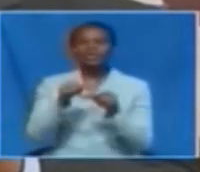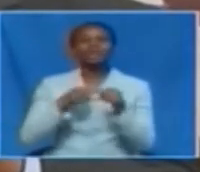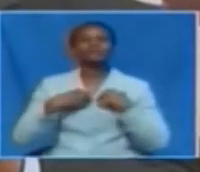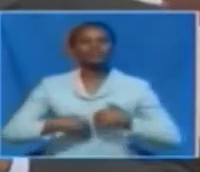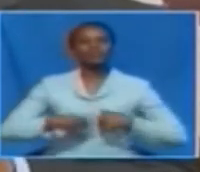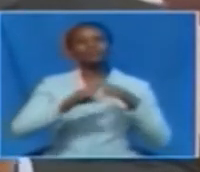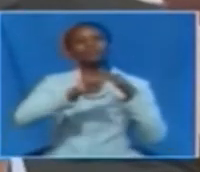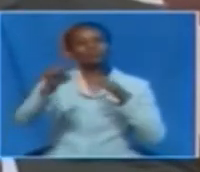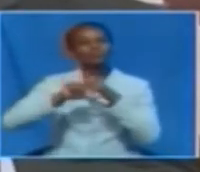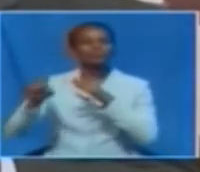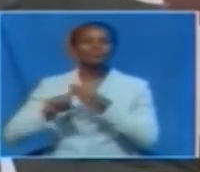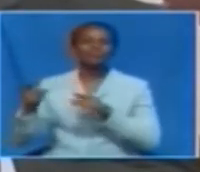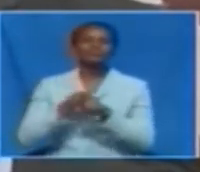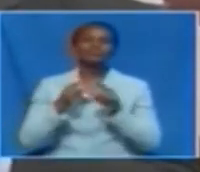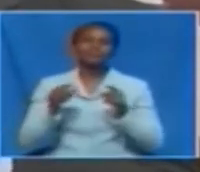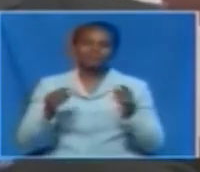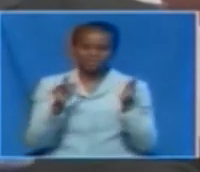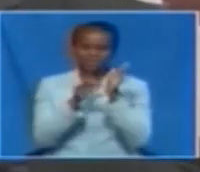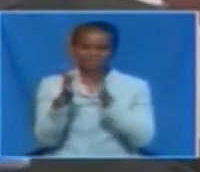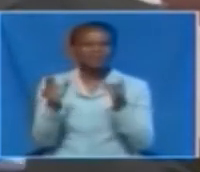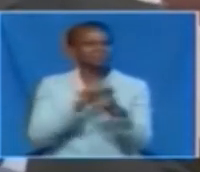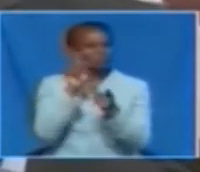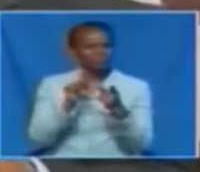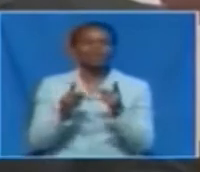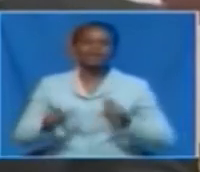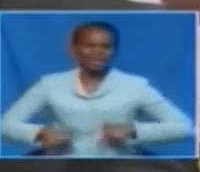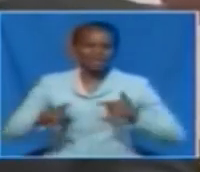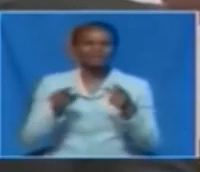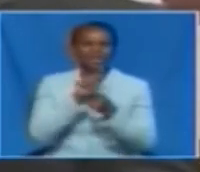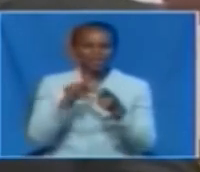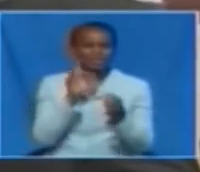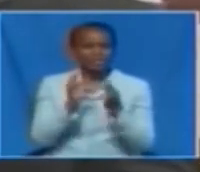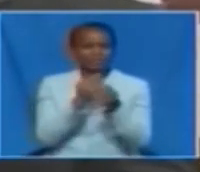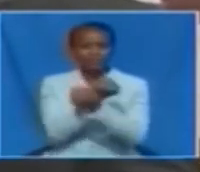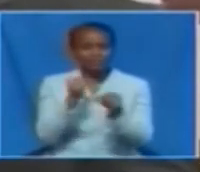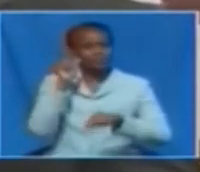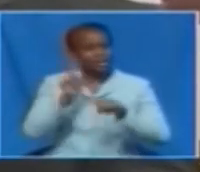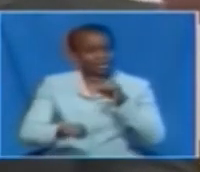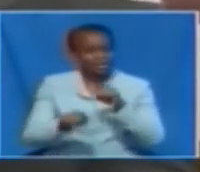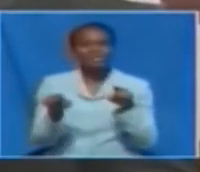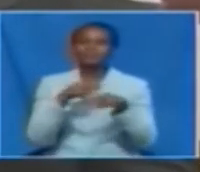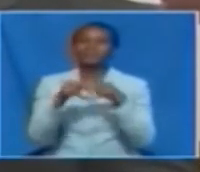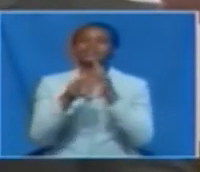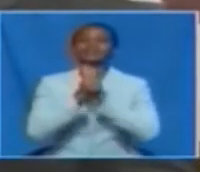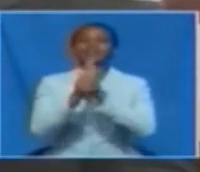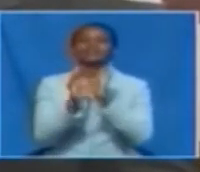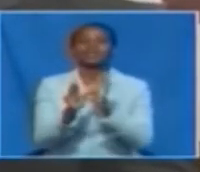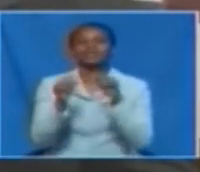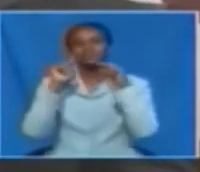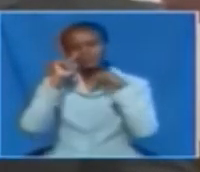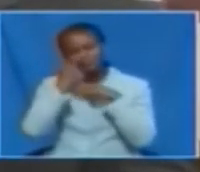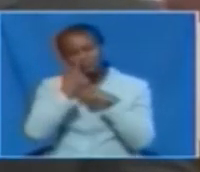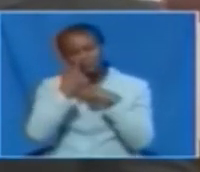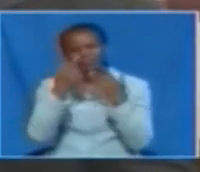him. And that's just life. And if you can't handle that, then you are not a leader. If you can't handle loneliness,